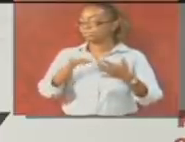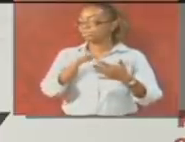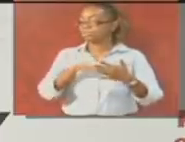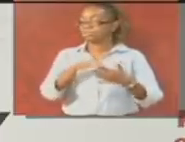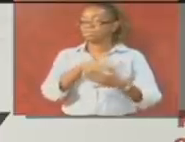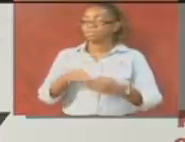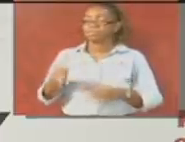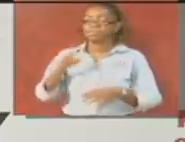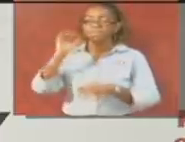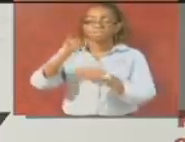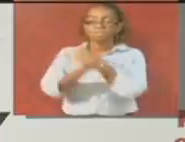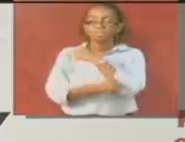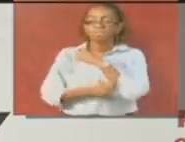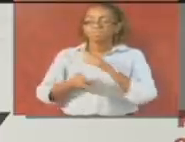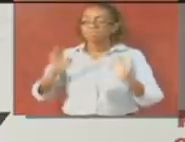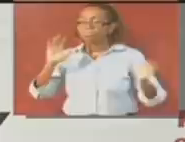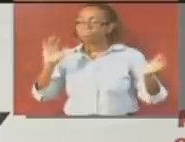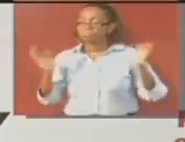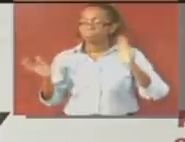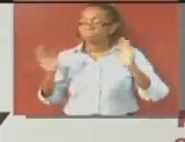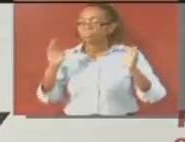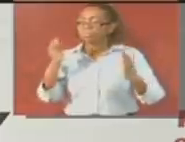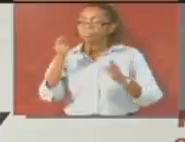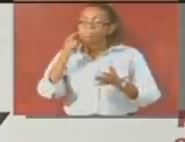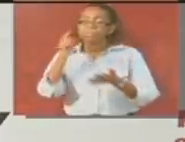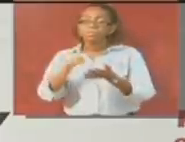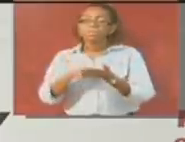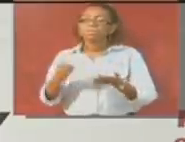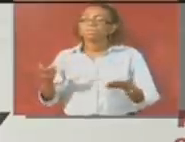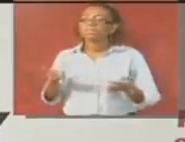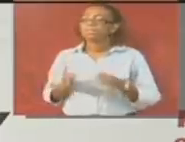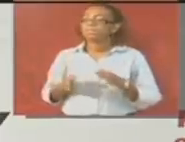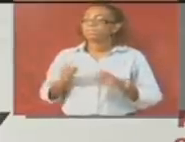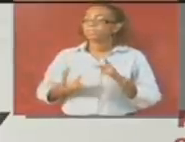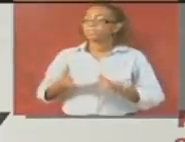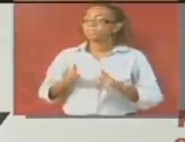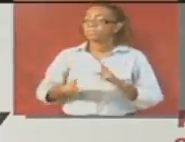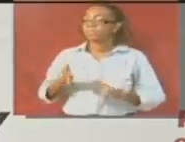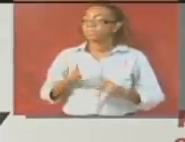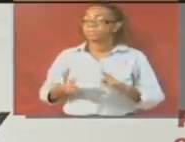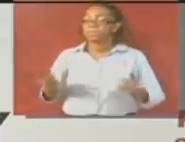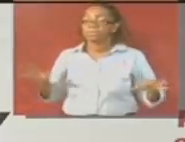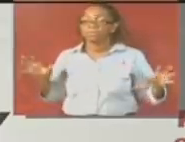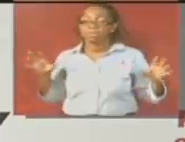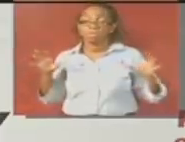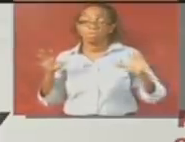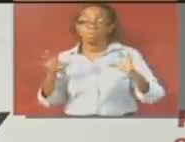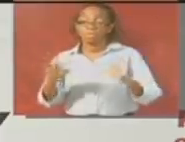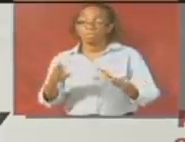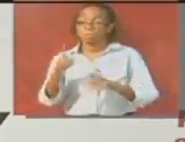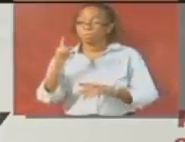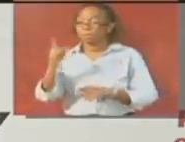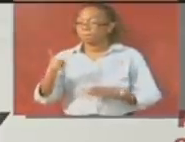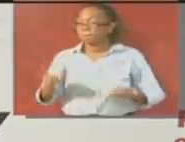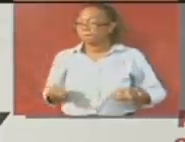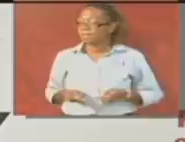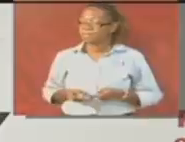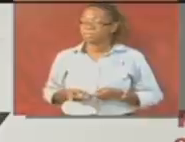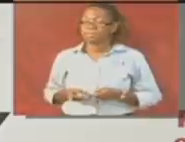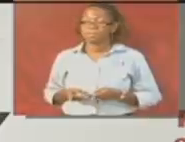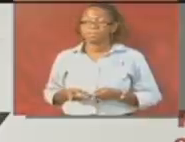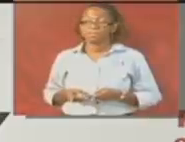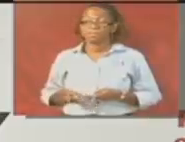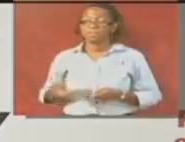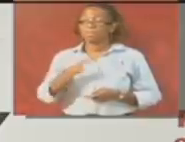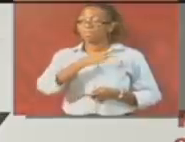the indoor air circulation poses a problem, poses an increased risk, and we don't necessarily have to